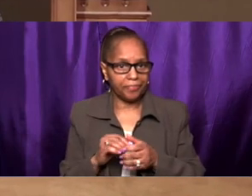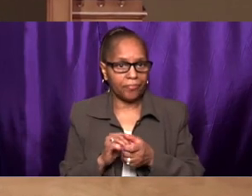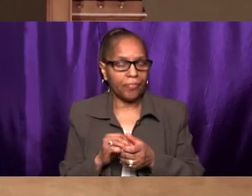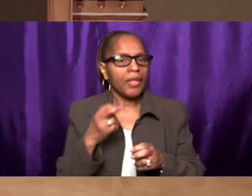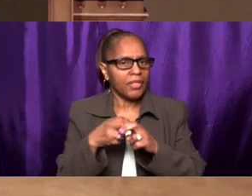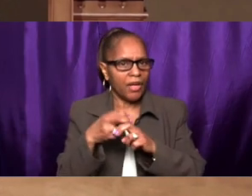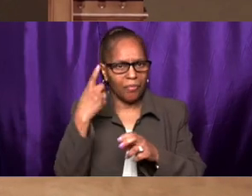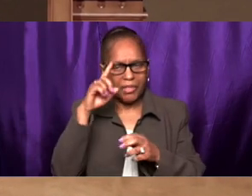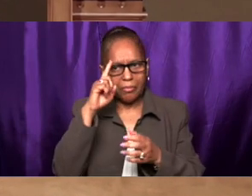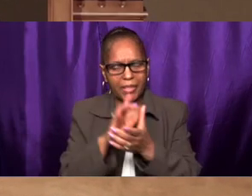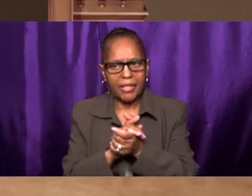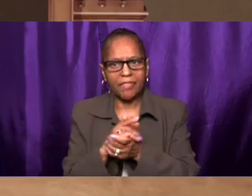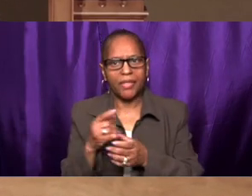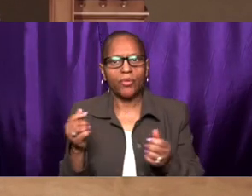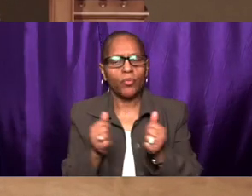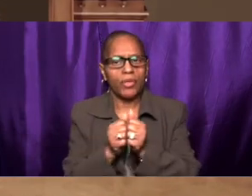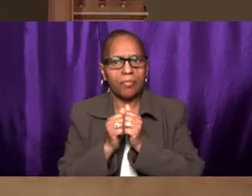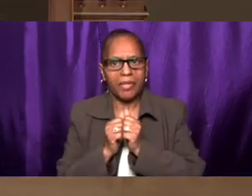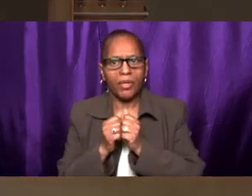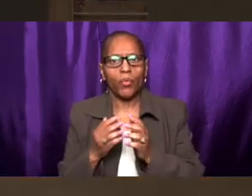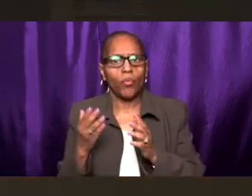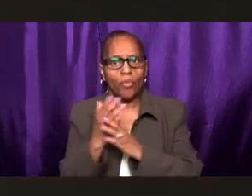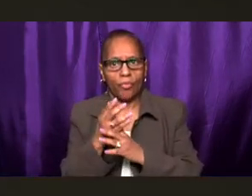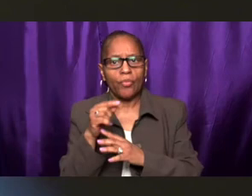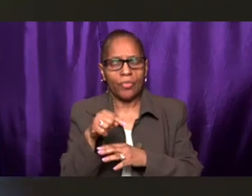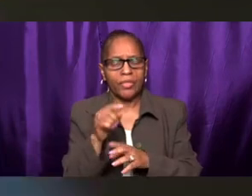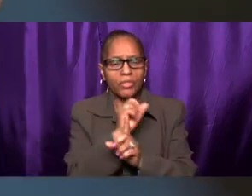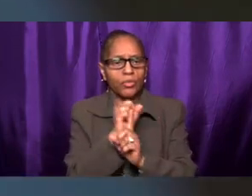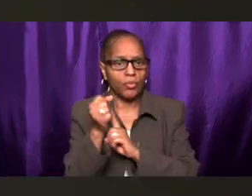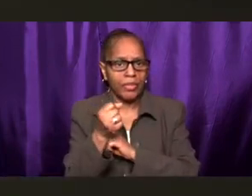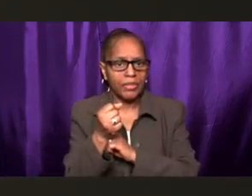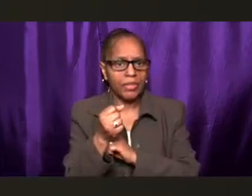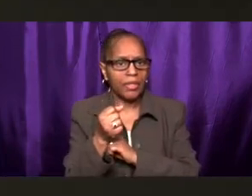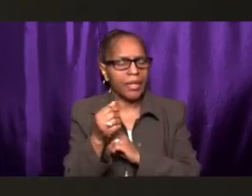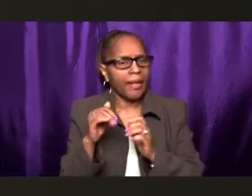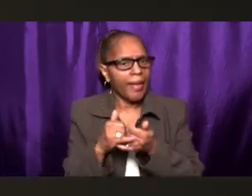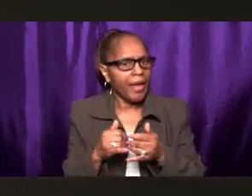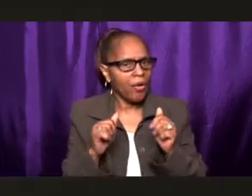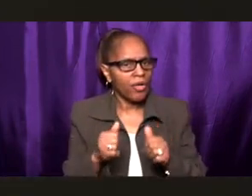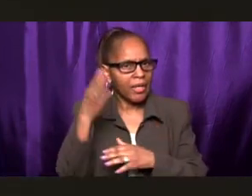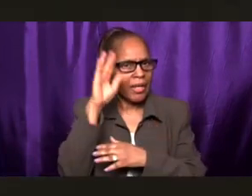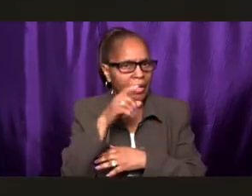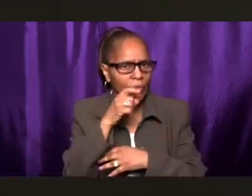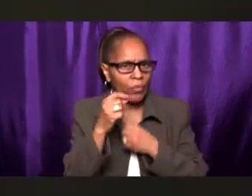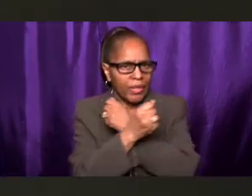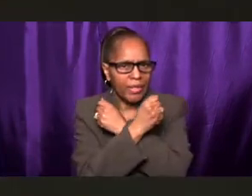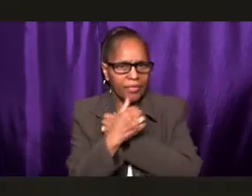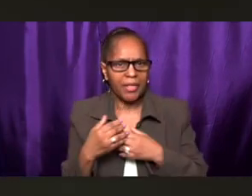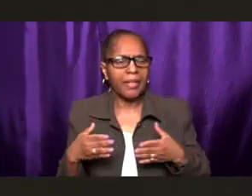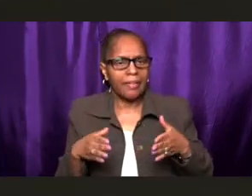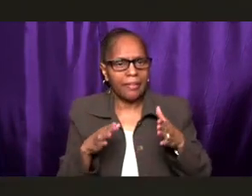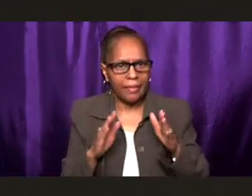It's hard for me to believe that you're with me going through this, for how could a God who loves me let me